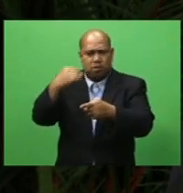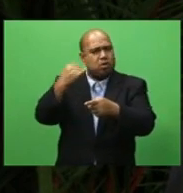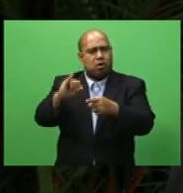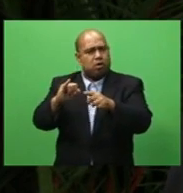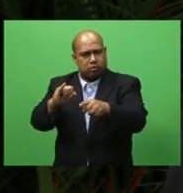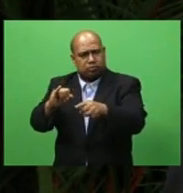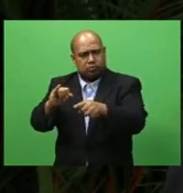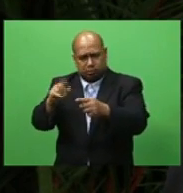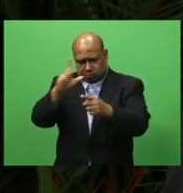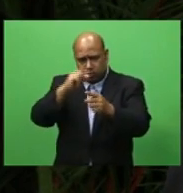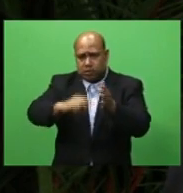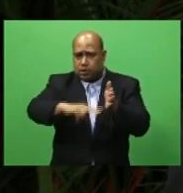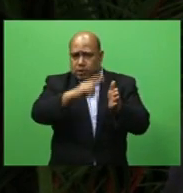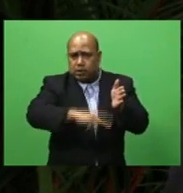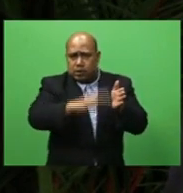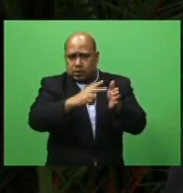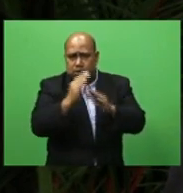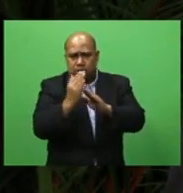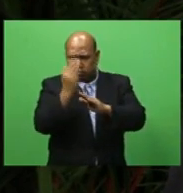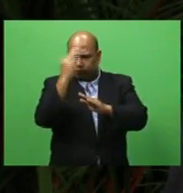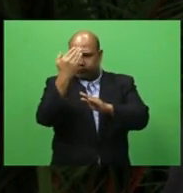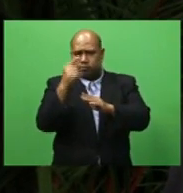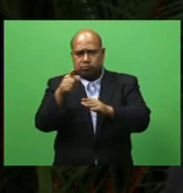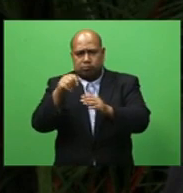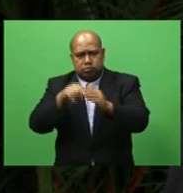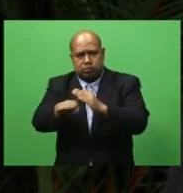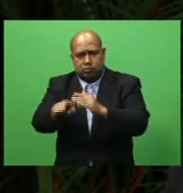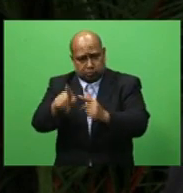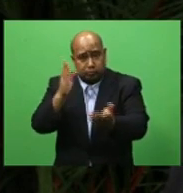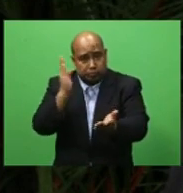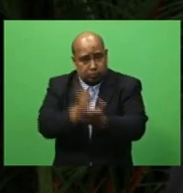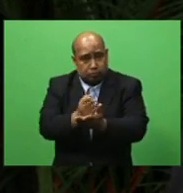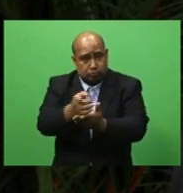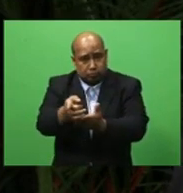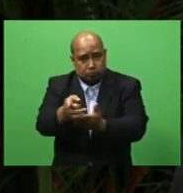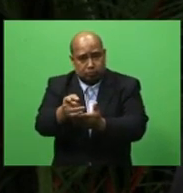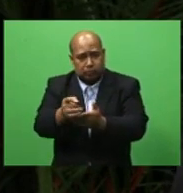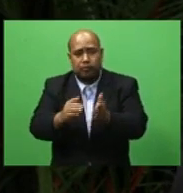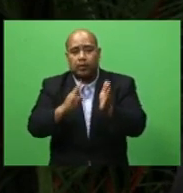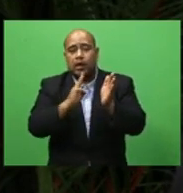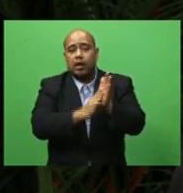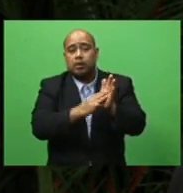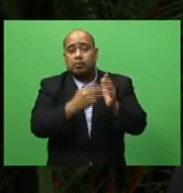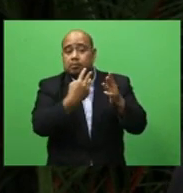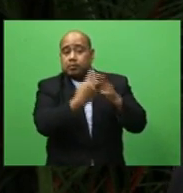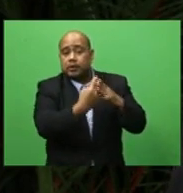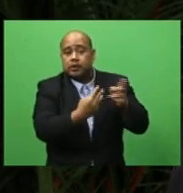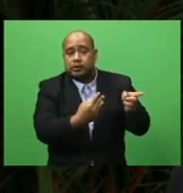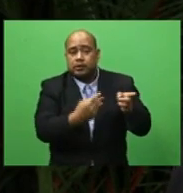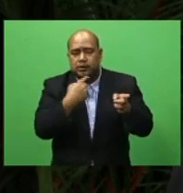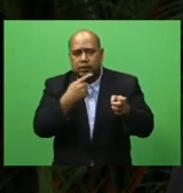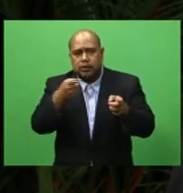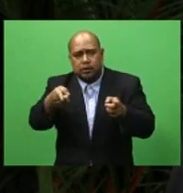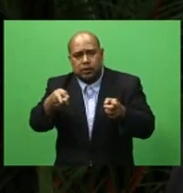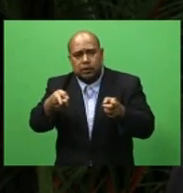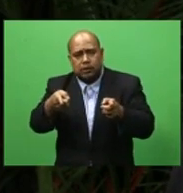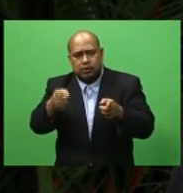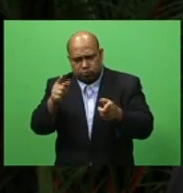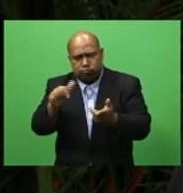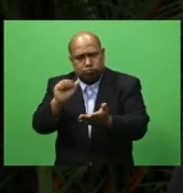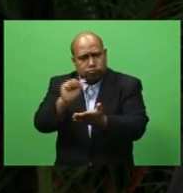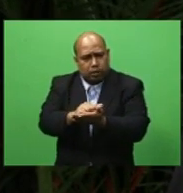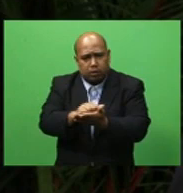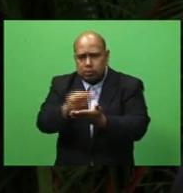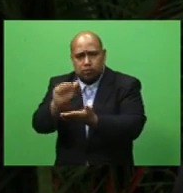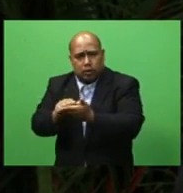post would have believed it to be true. He says Nawaikula should have gotten some legal opinion or done some research before